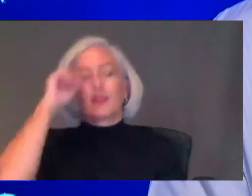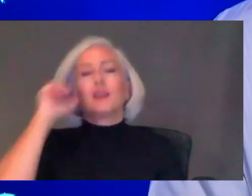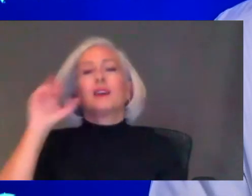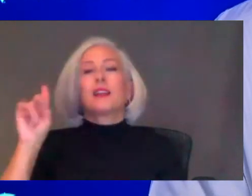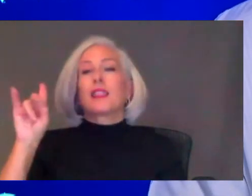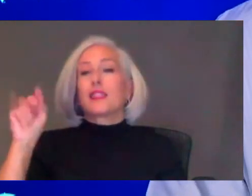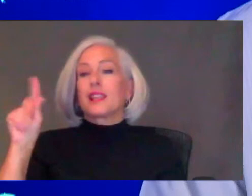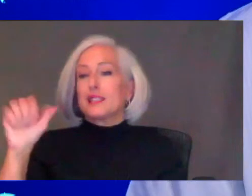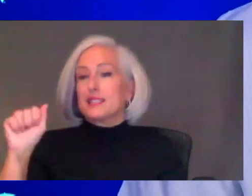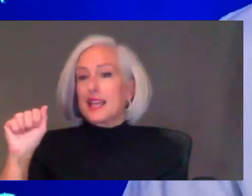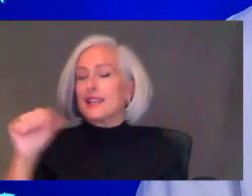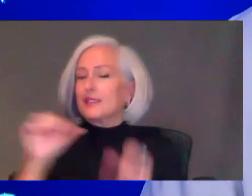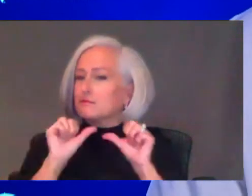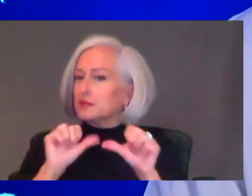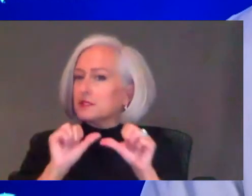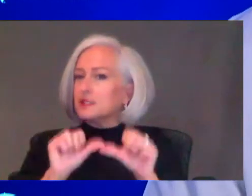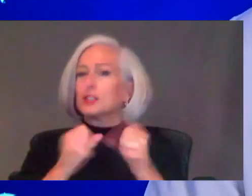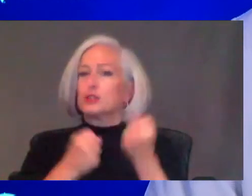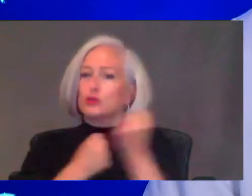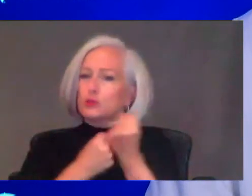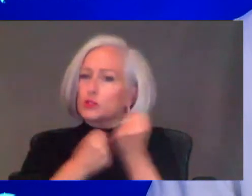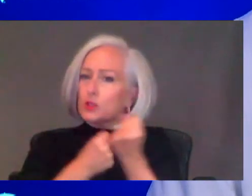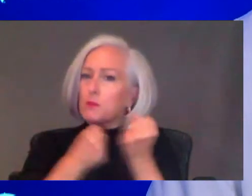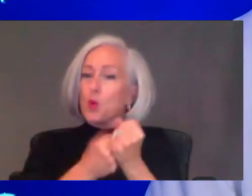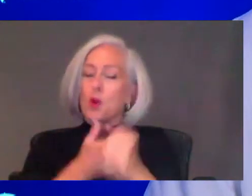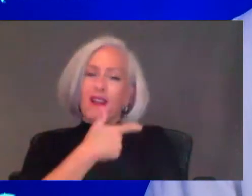that cohort as well. So. I think the question for us on